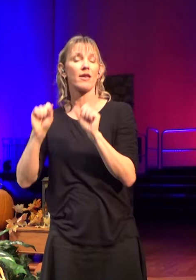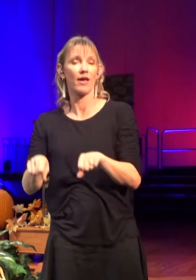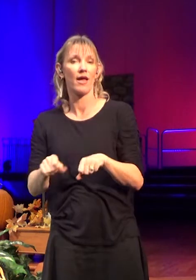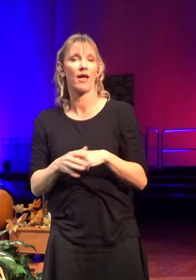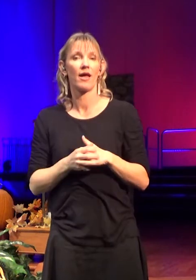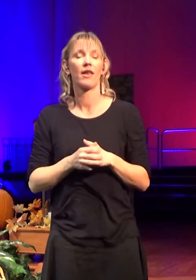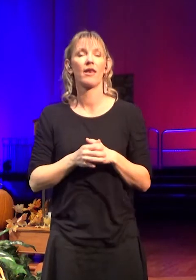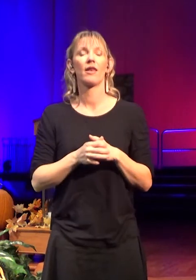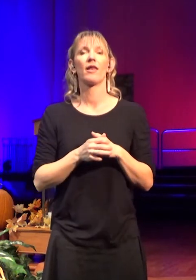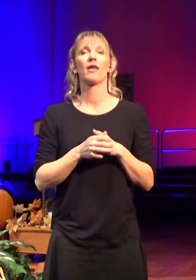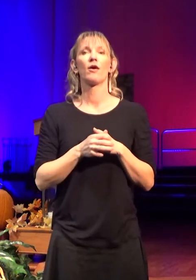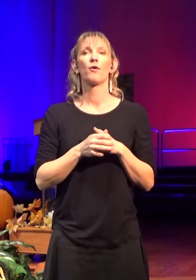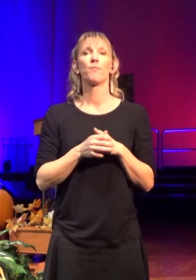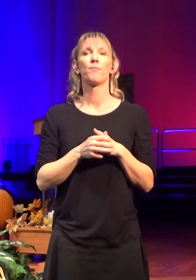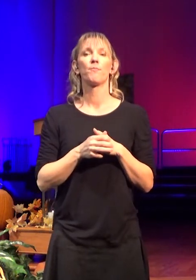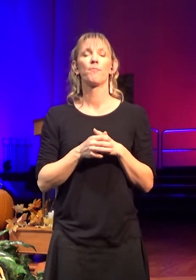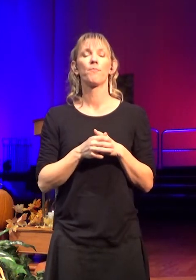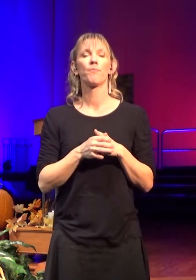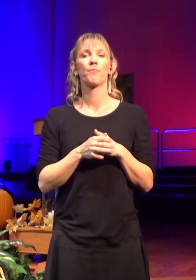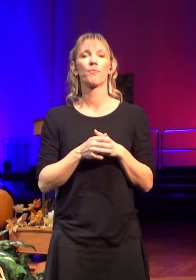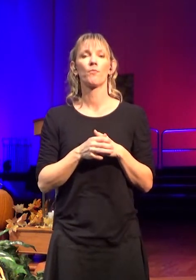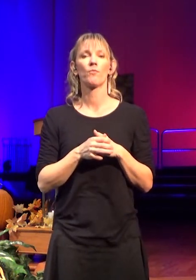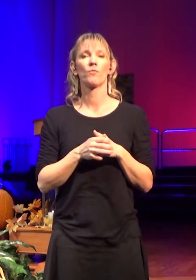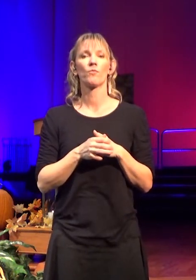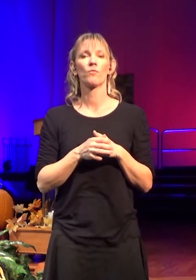or via online means.